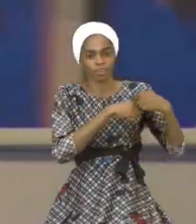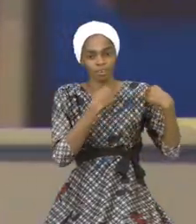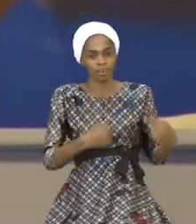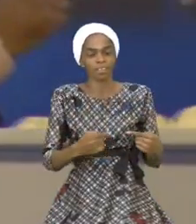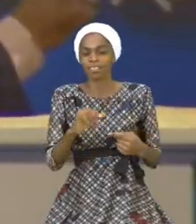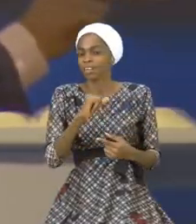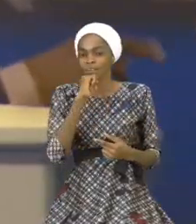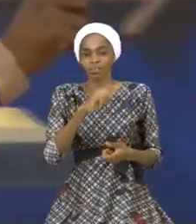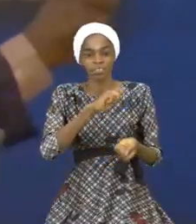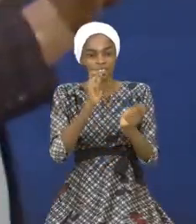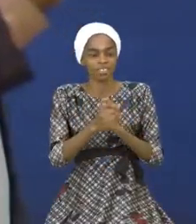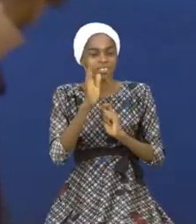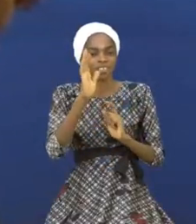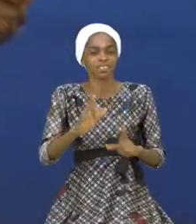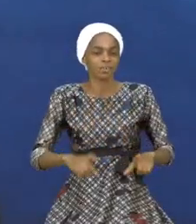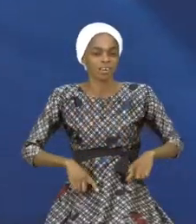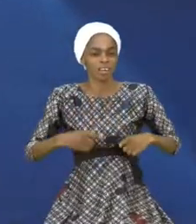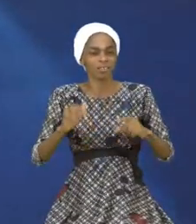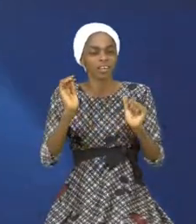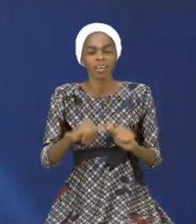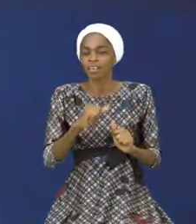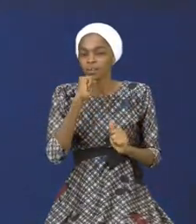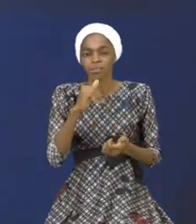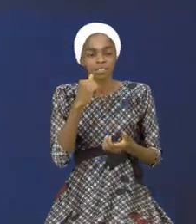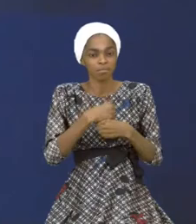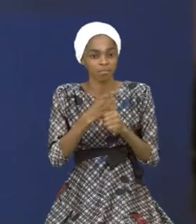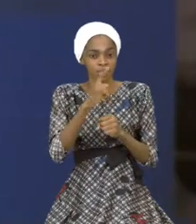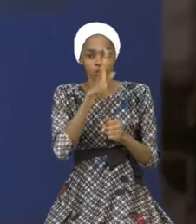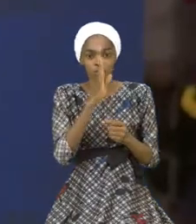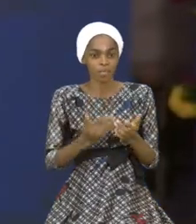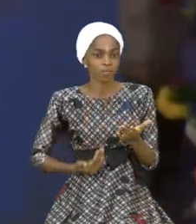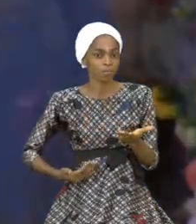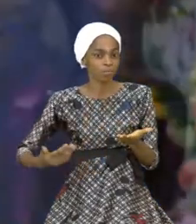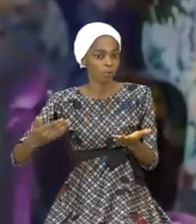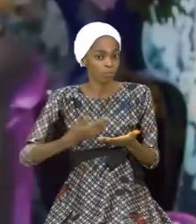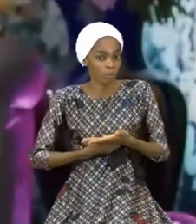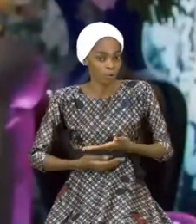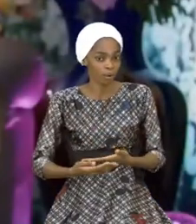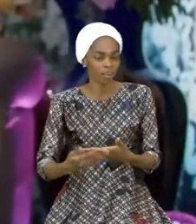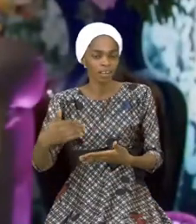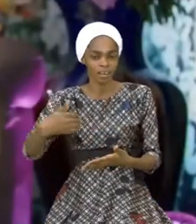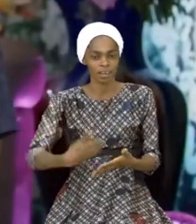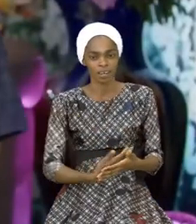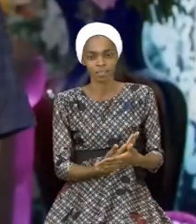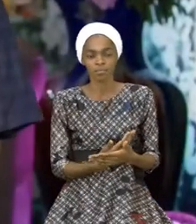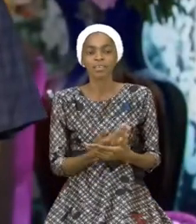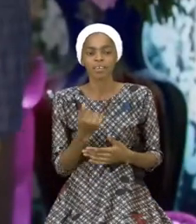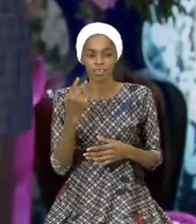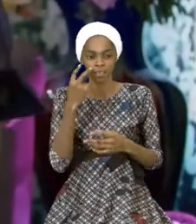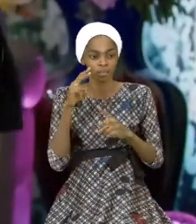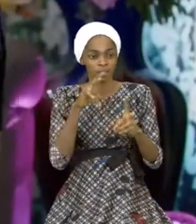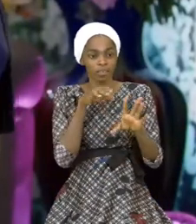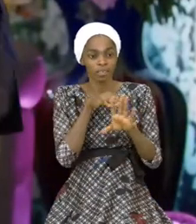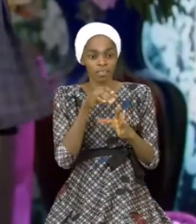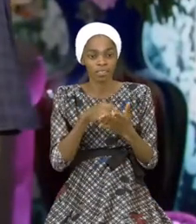your life, cannot make you to be born anew. Look at this. For as much as you know